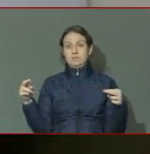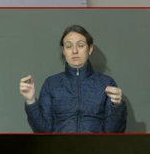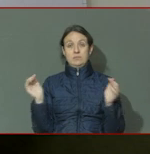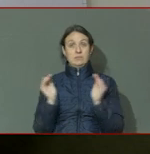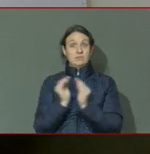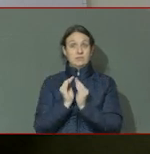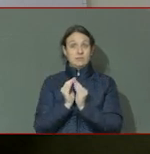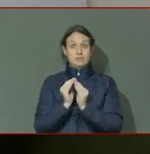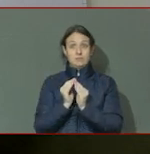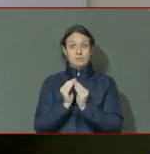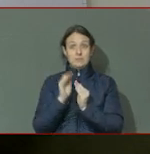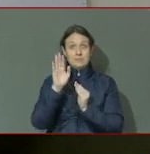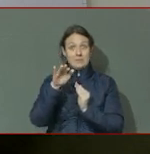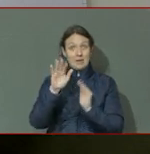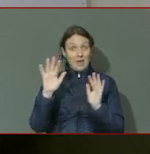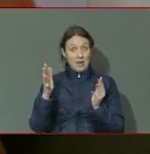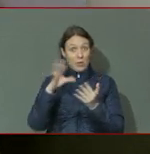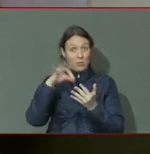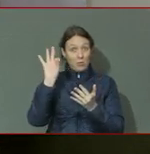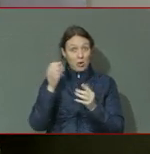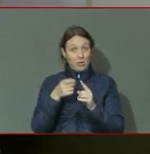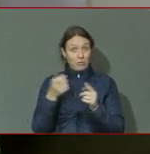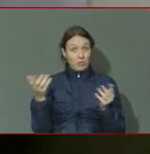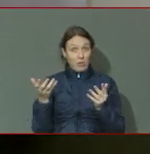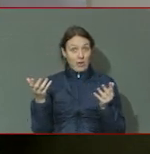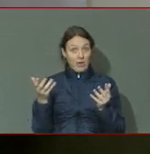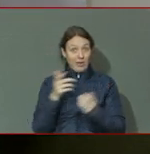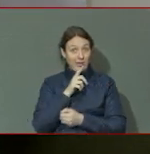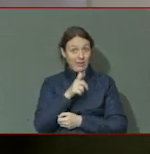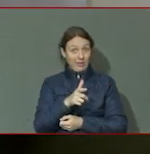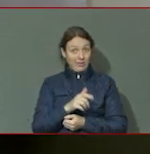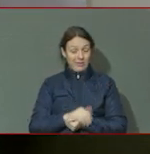marker secrets. Shh, you mustn't tell them.